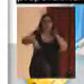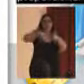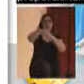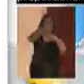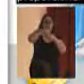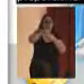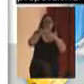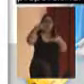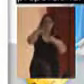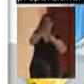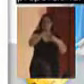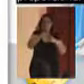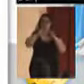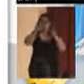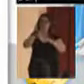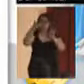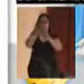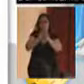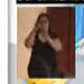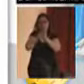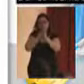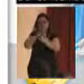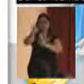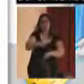at the beginning of the content that will be